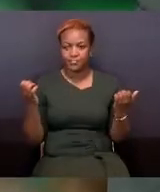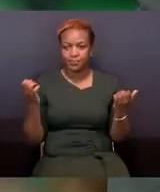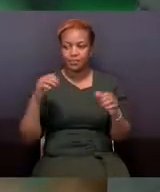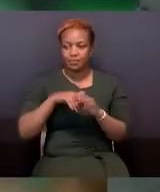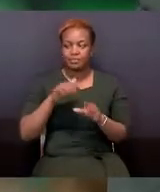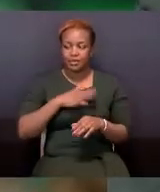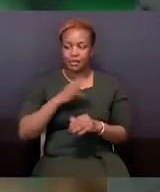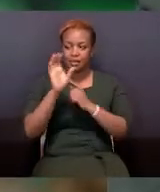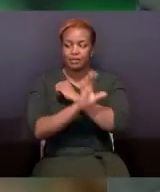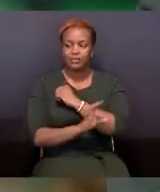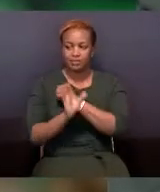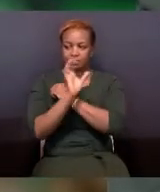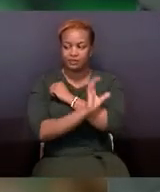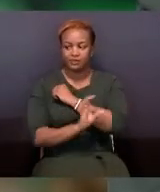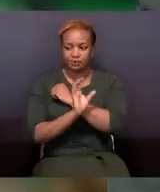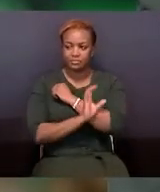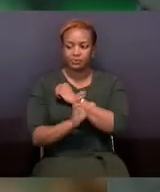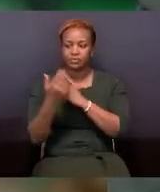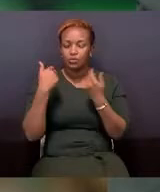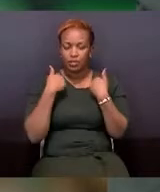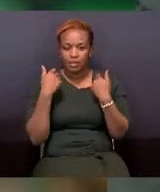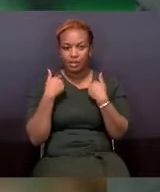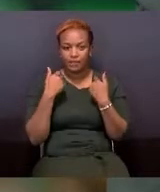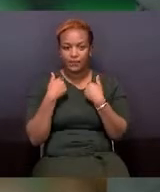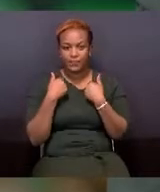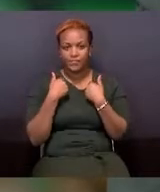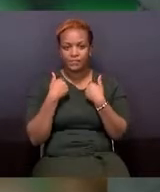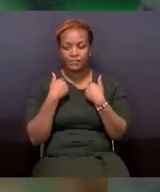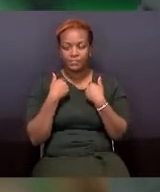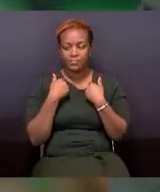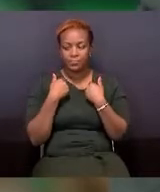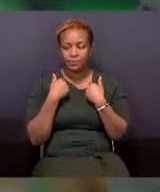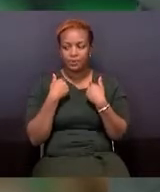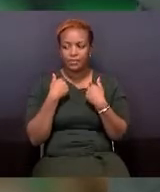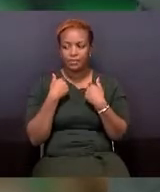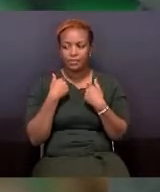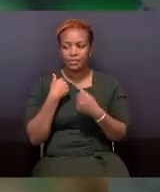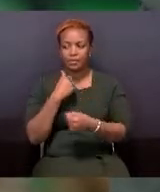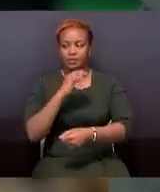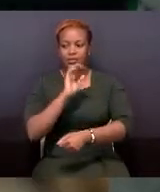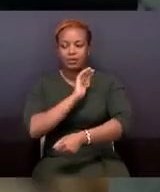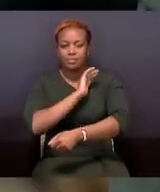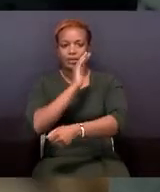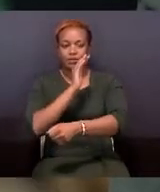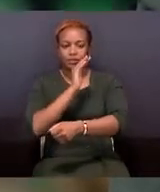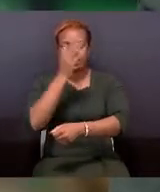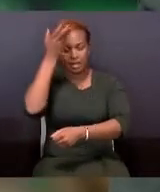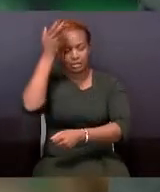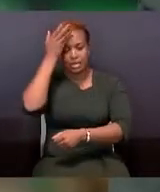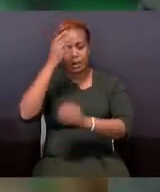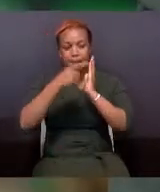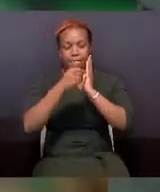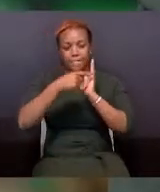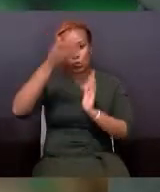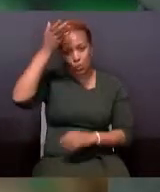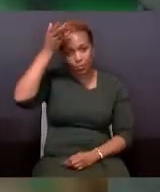country. We have a taxi called Uber. The young